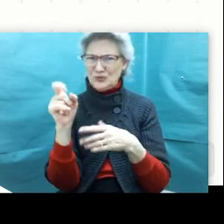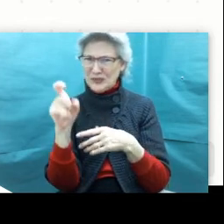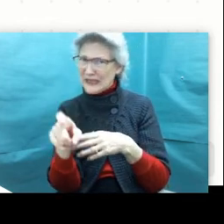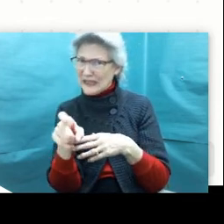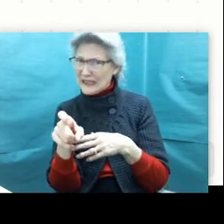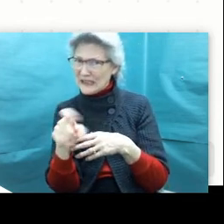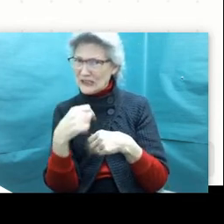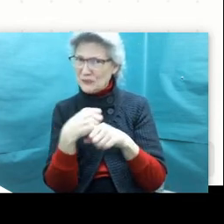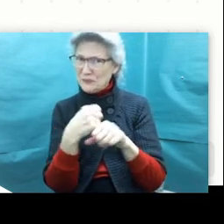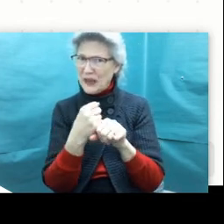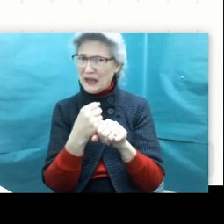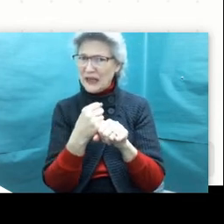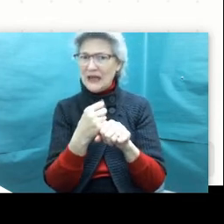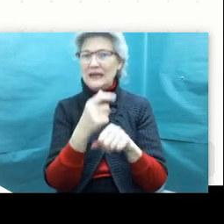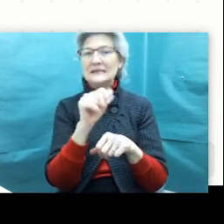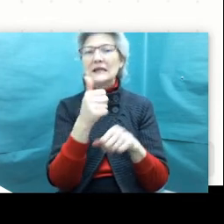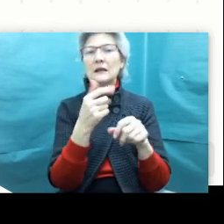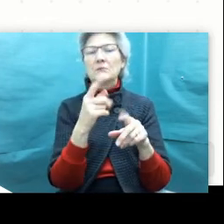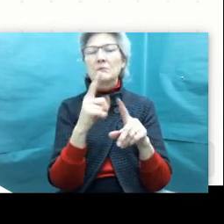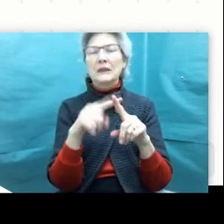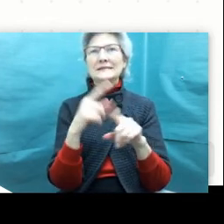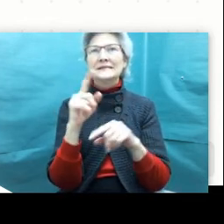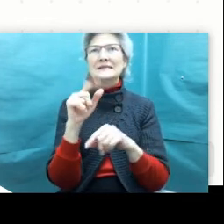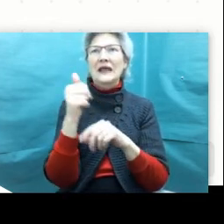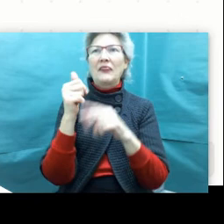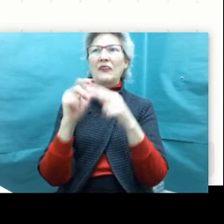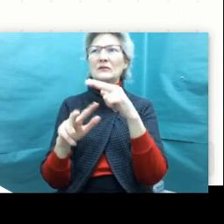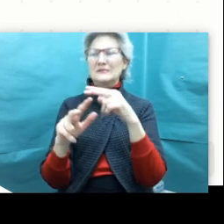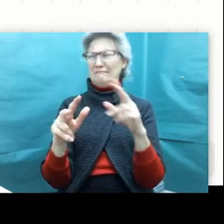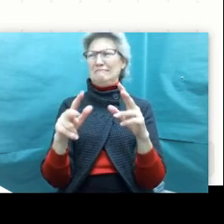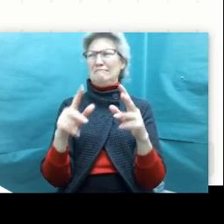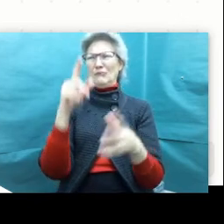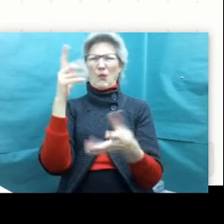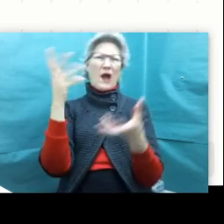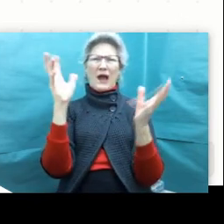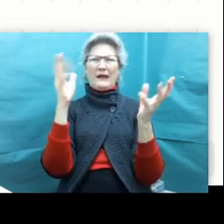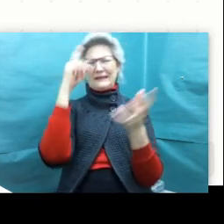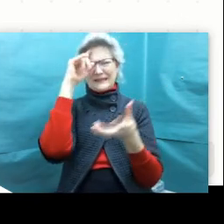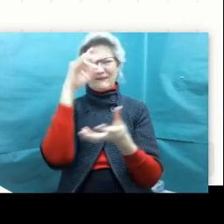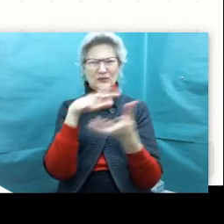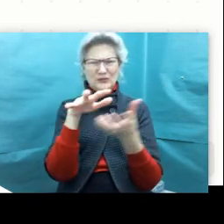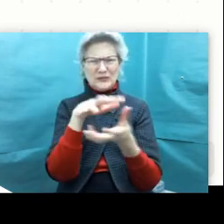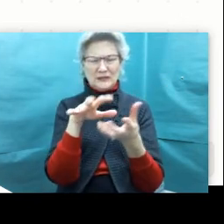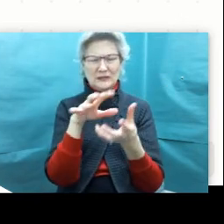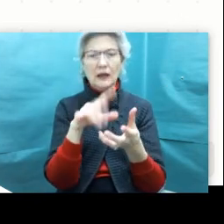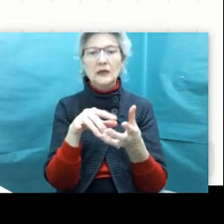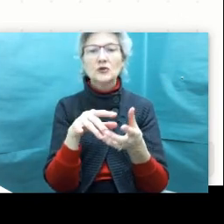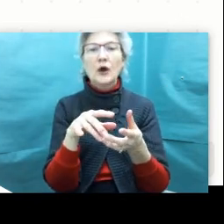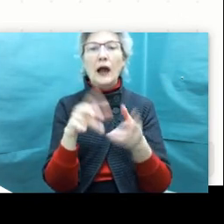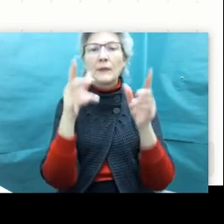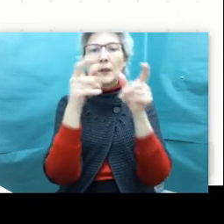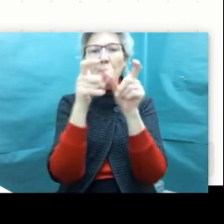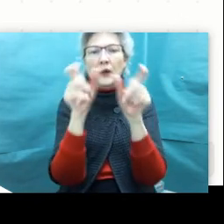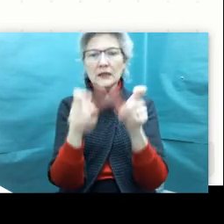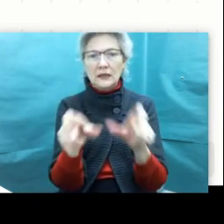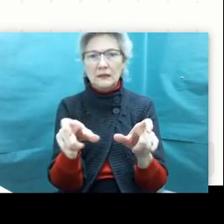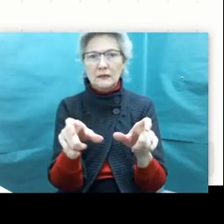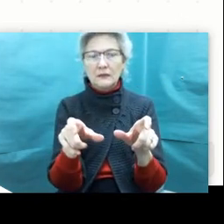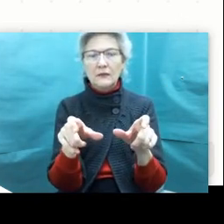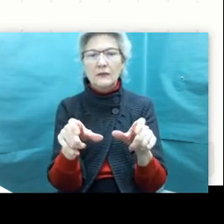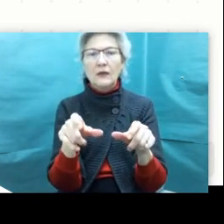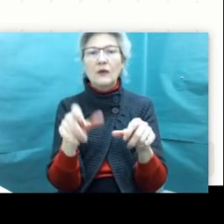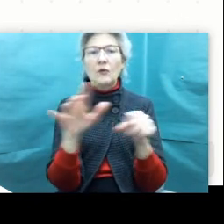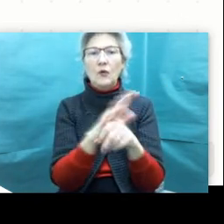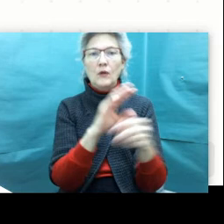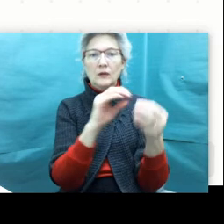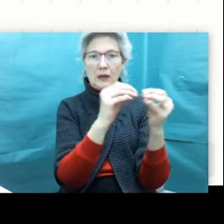make this recipe? And I said, 10 plus 10/3. It'd be very confusing. So I'm going to take these numbers, a whole number and a fraction